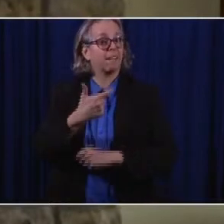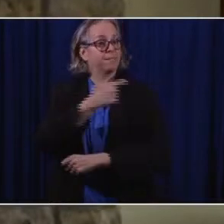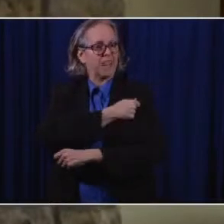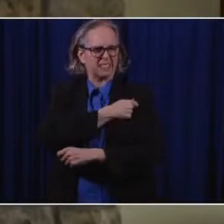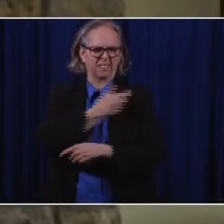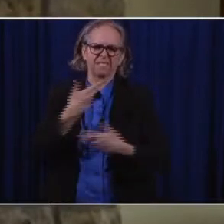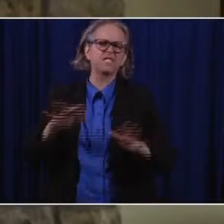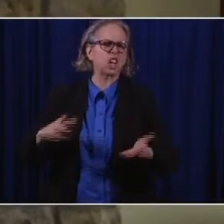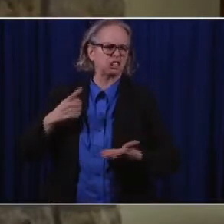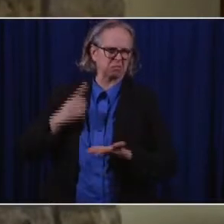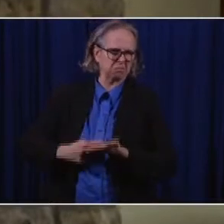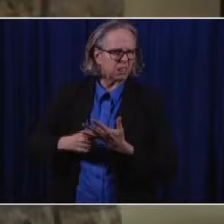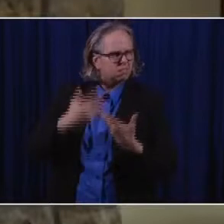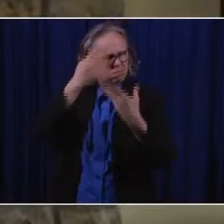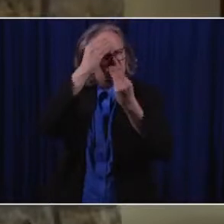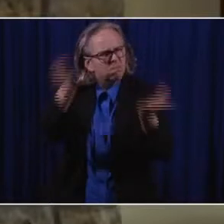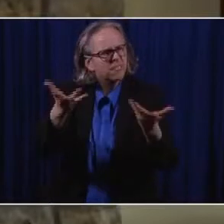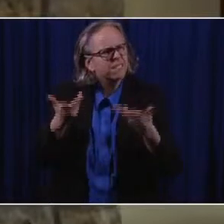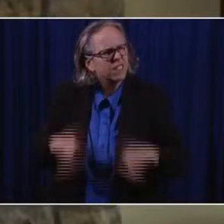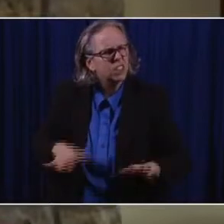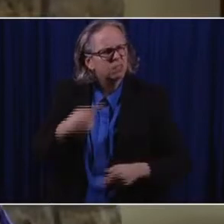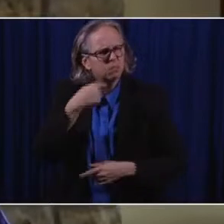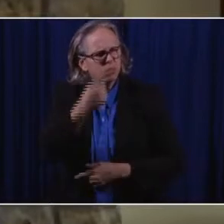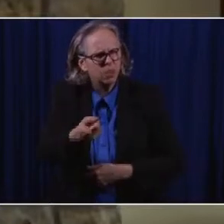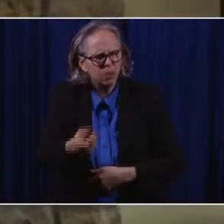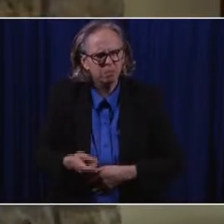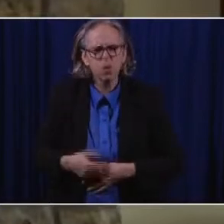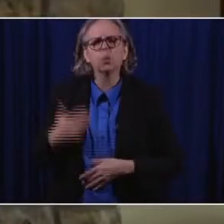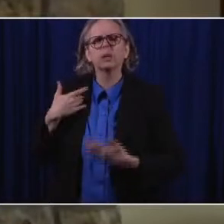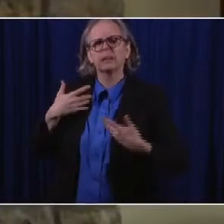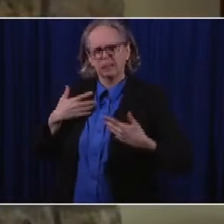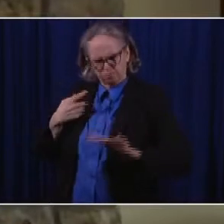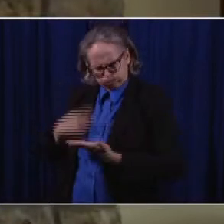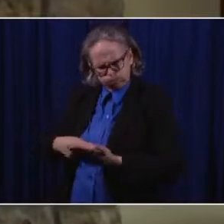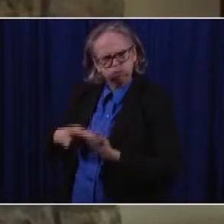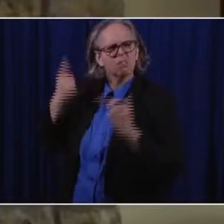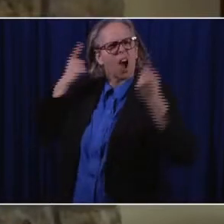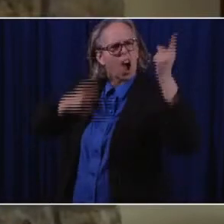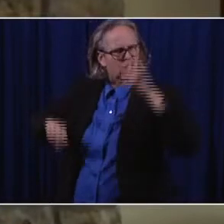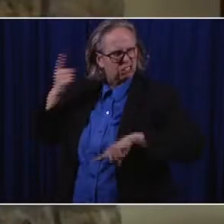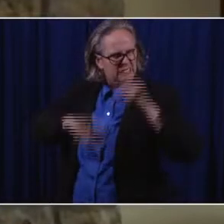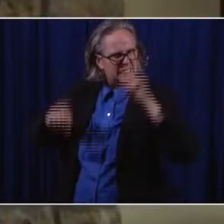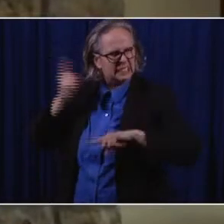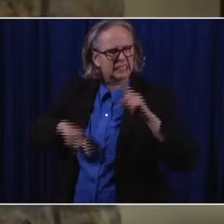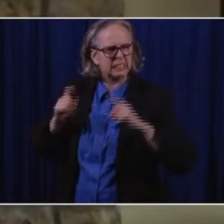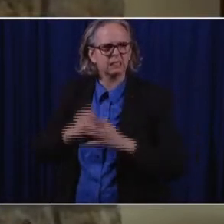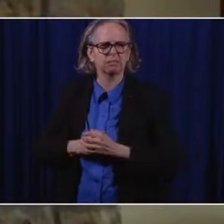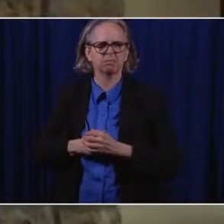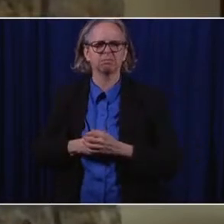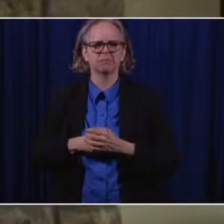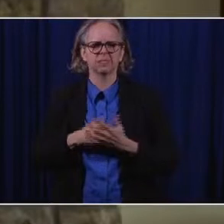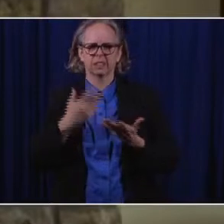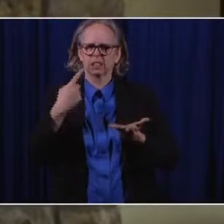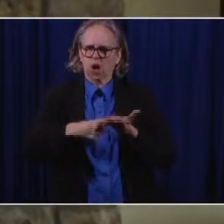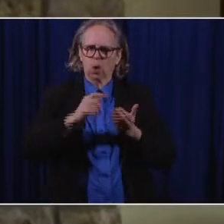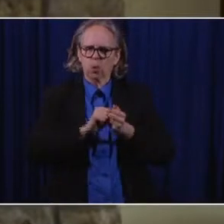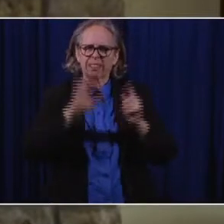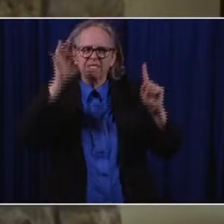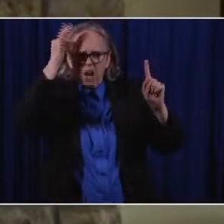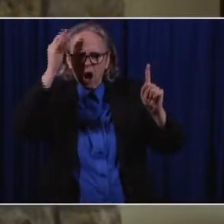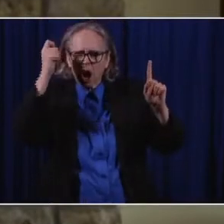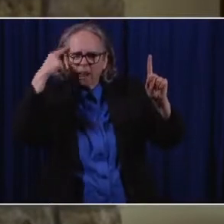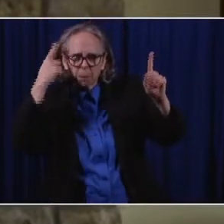about before. We are refining them, and we're also in consultation with the federal government in regard